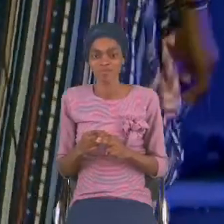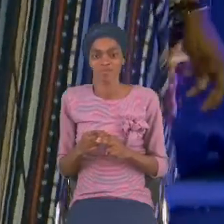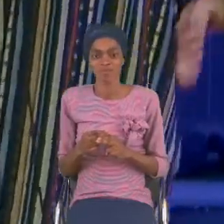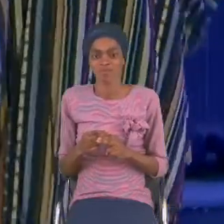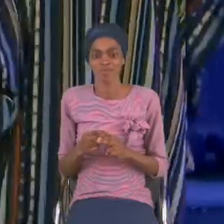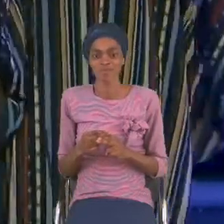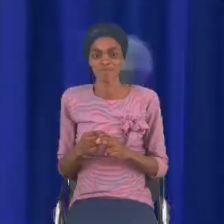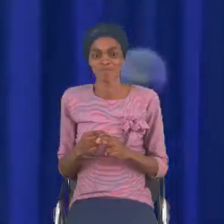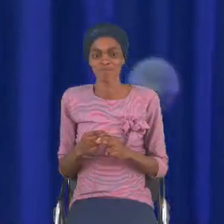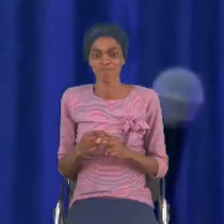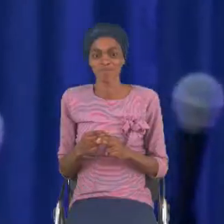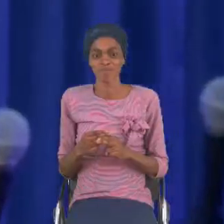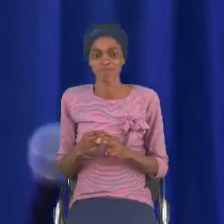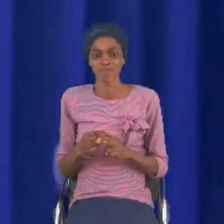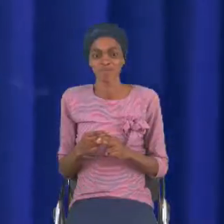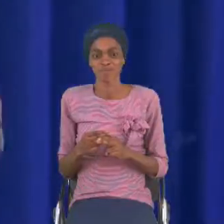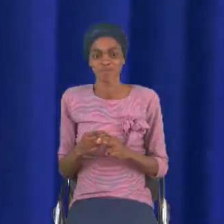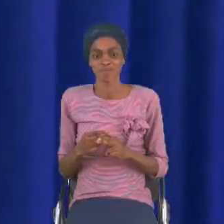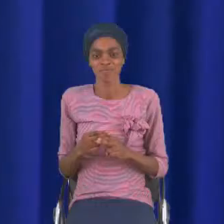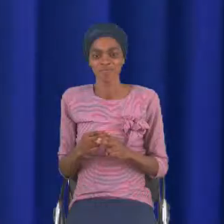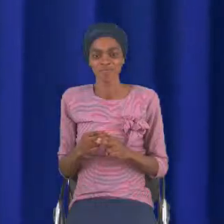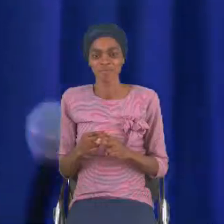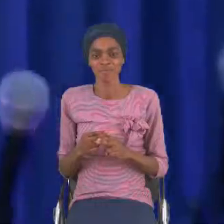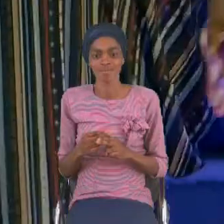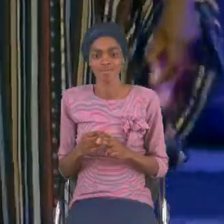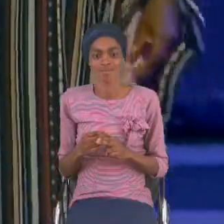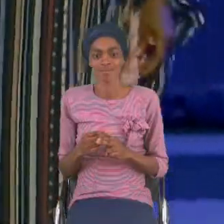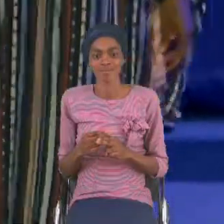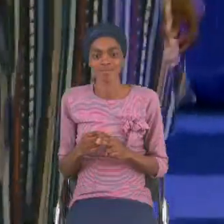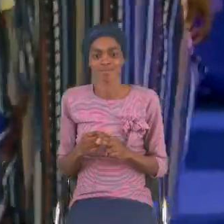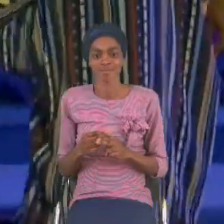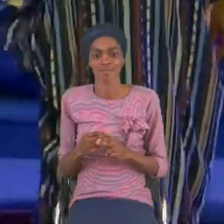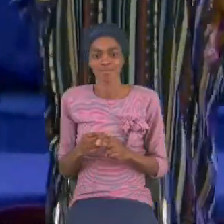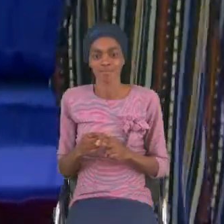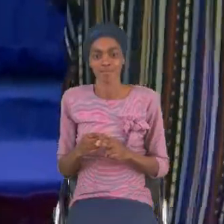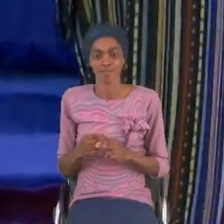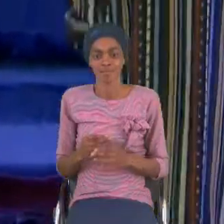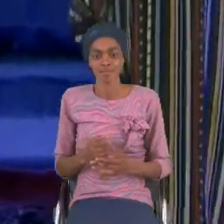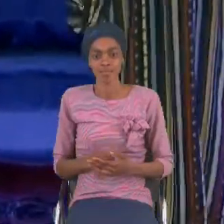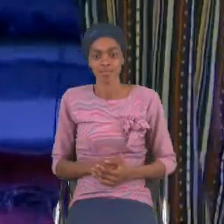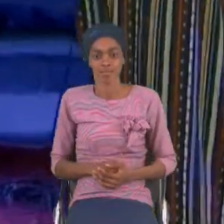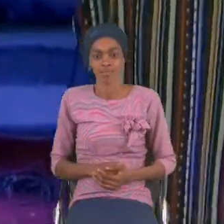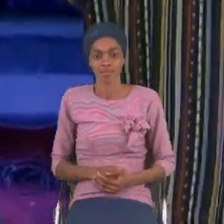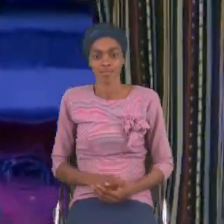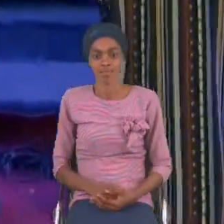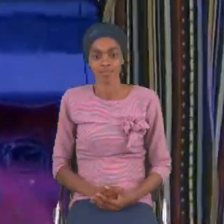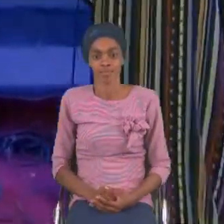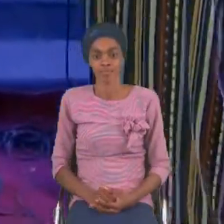Musa, Musa, no one can know how big Joshua I am.